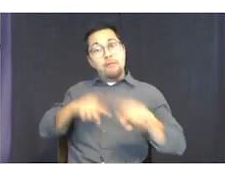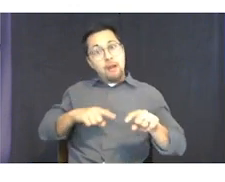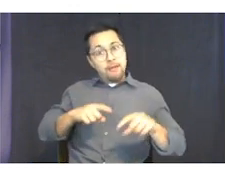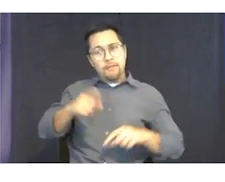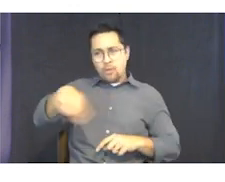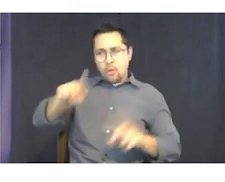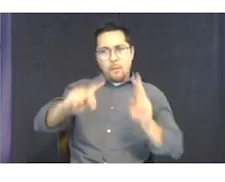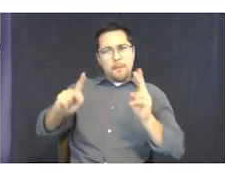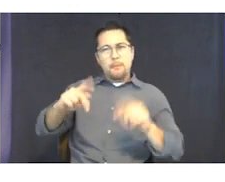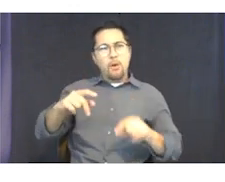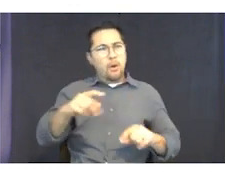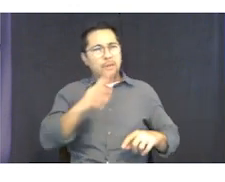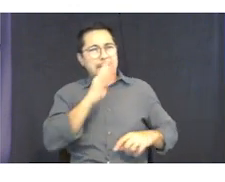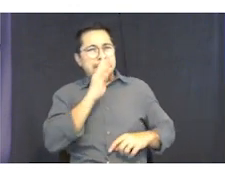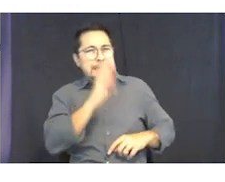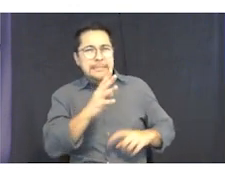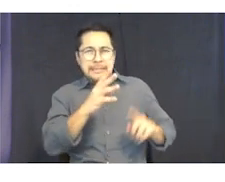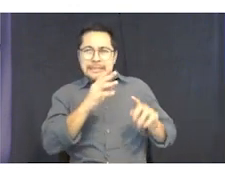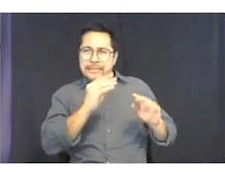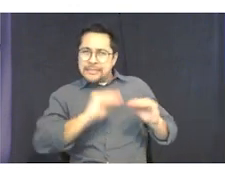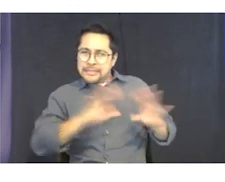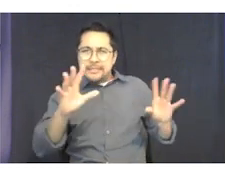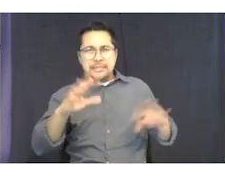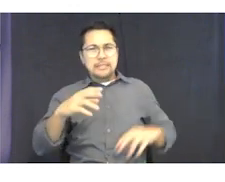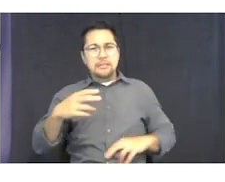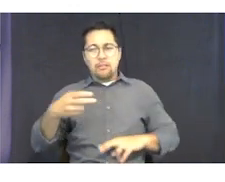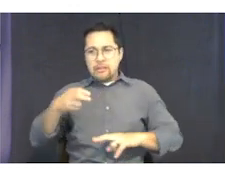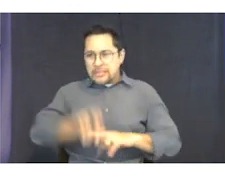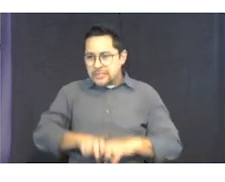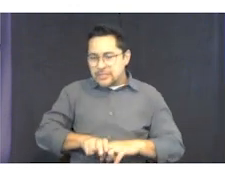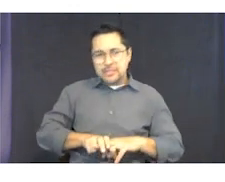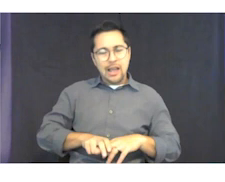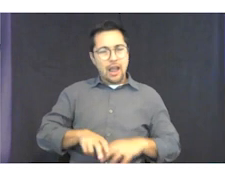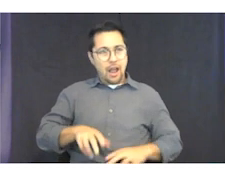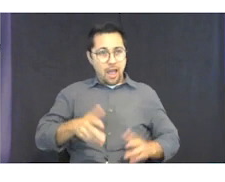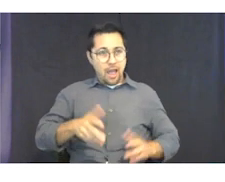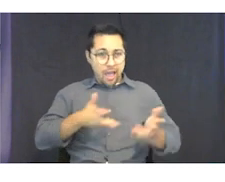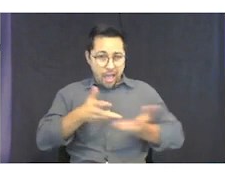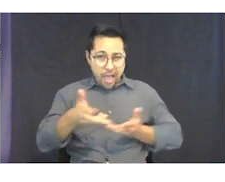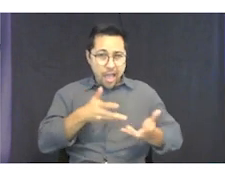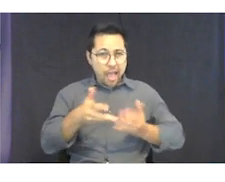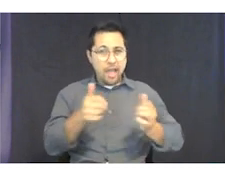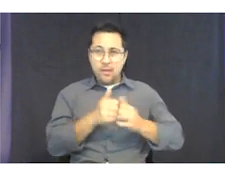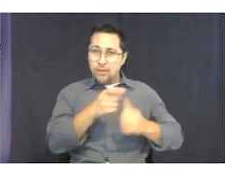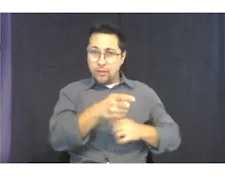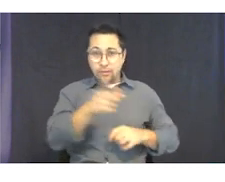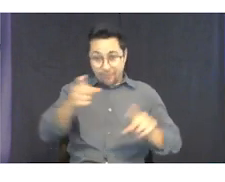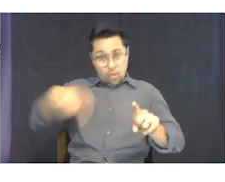individuals that can't really articulate, they can't sit down perhaps and have this conversation back and forth.